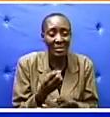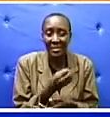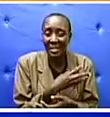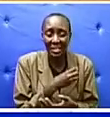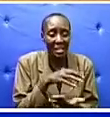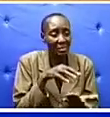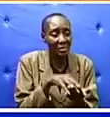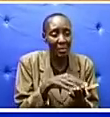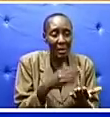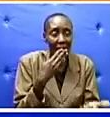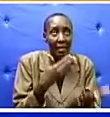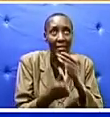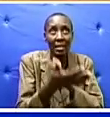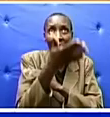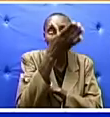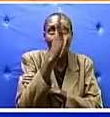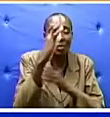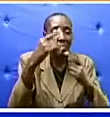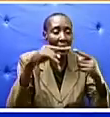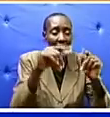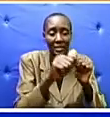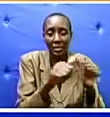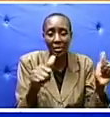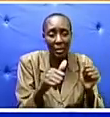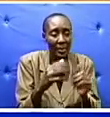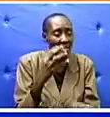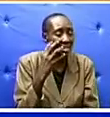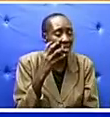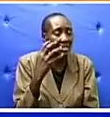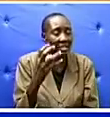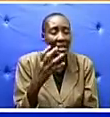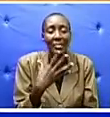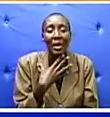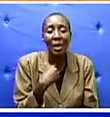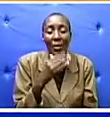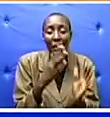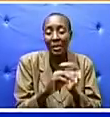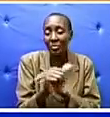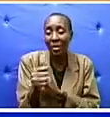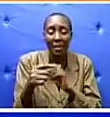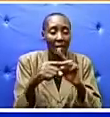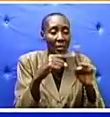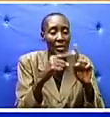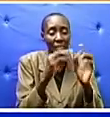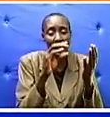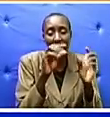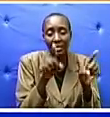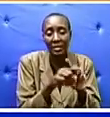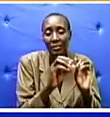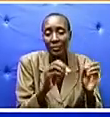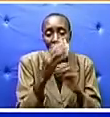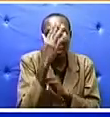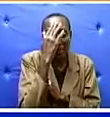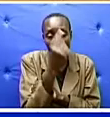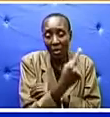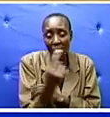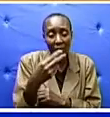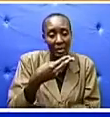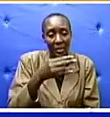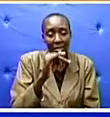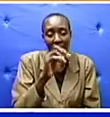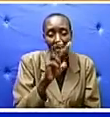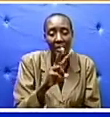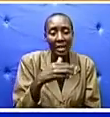God I came through. But it's a really a sad scenario that I wouldn't want anyone to go through. Mm-hmm. So I know everyone who's living with HIV is